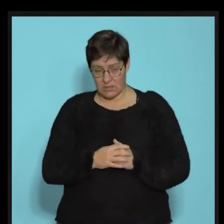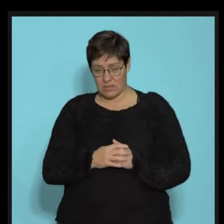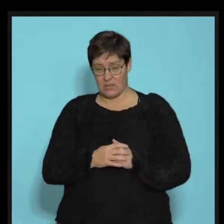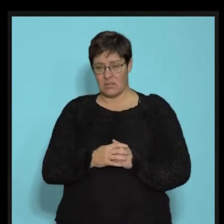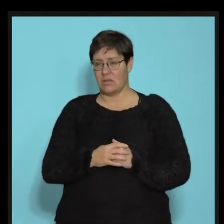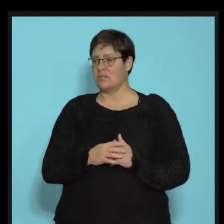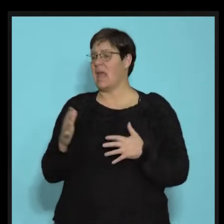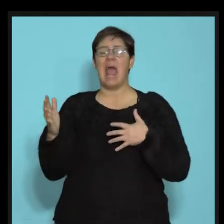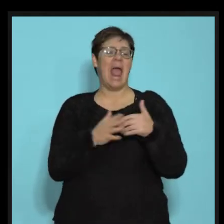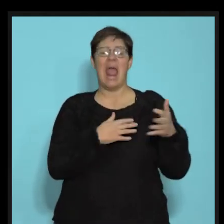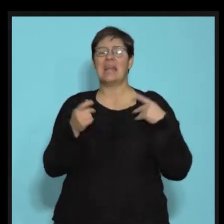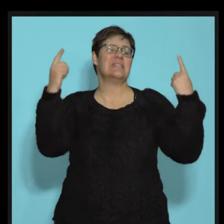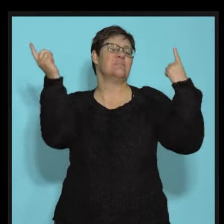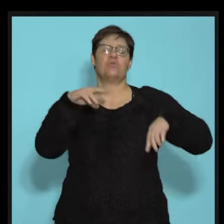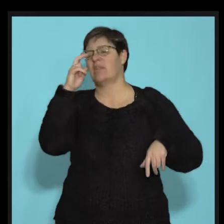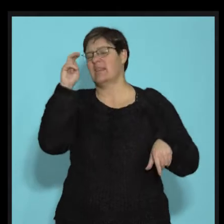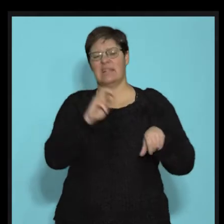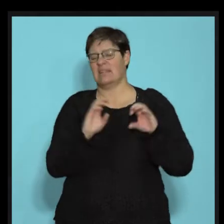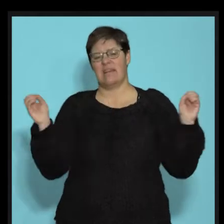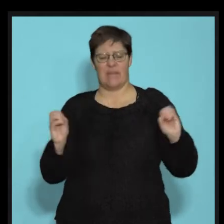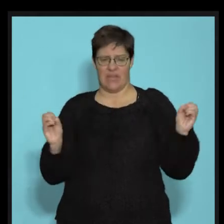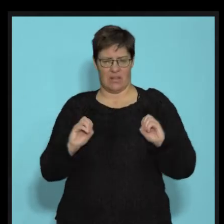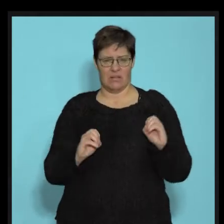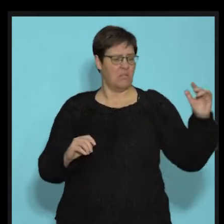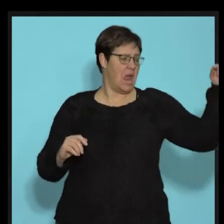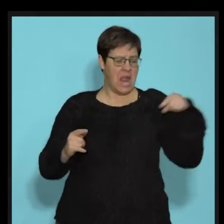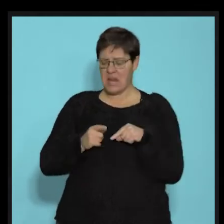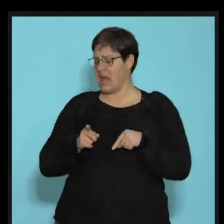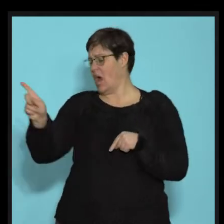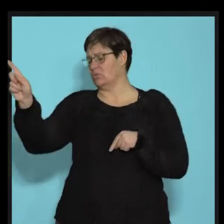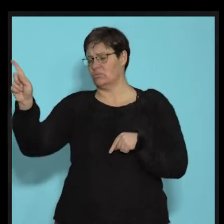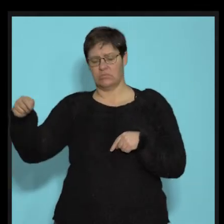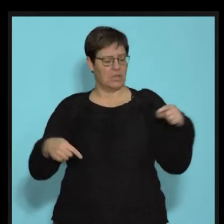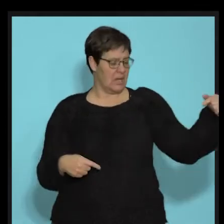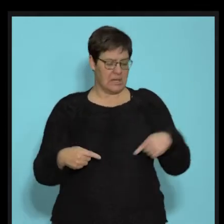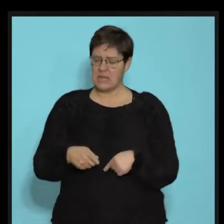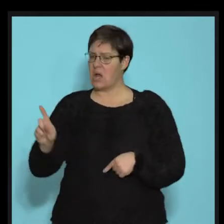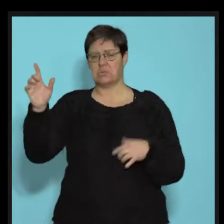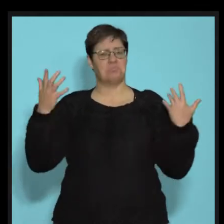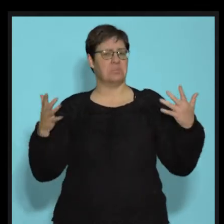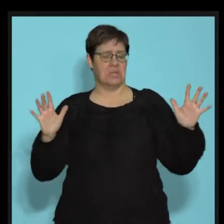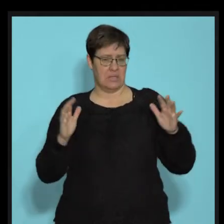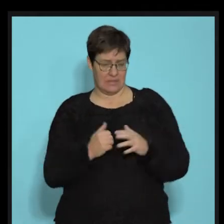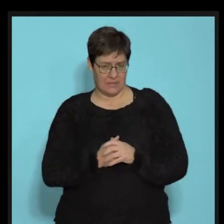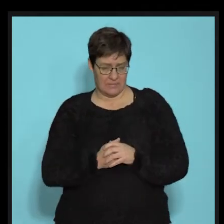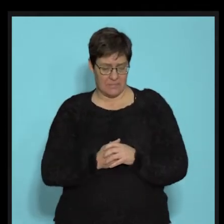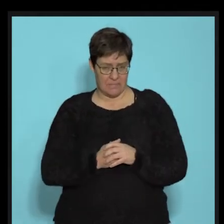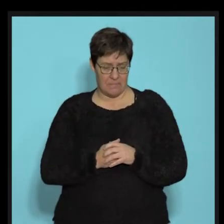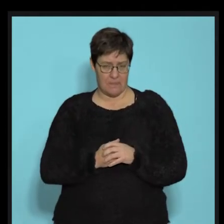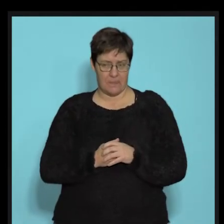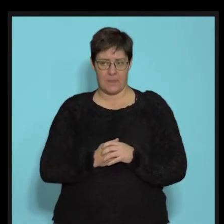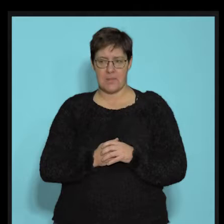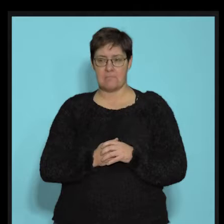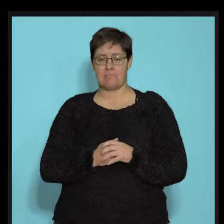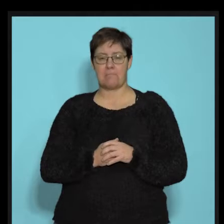need any kind of special. So no special organs whatsoever. So what will